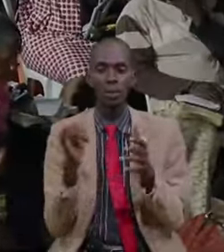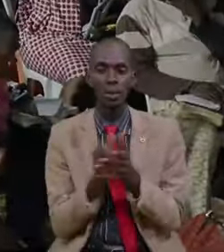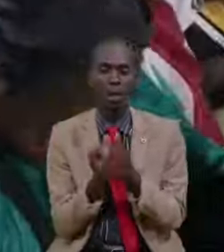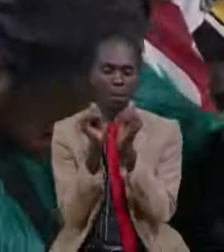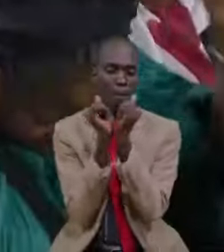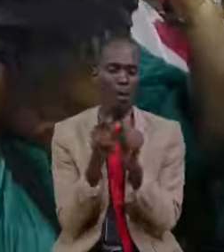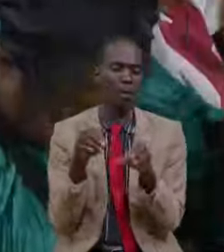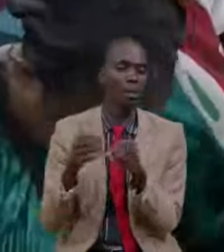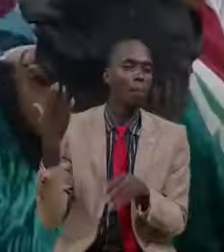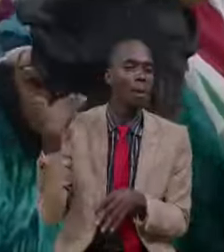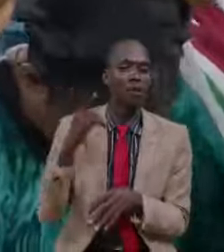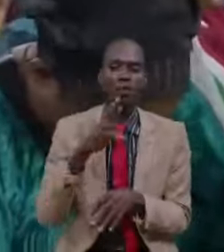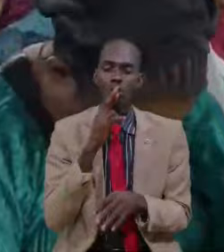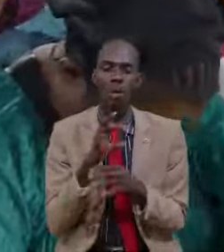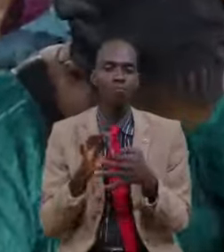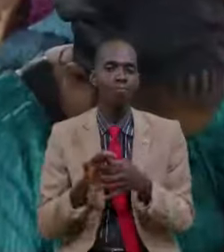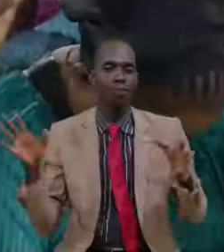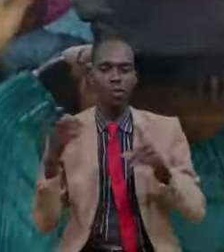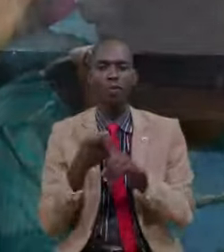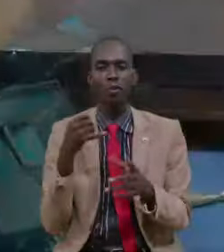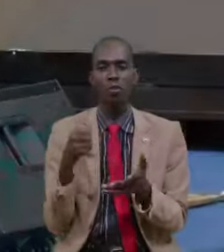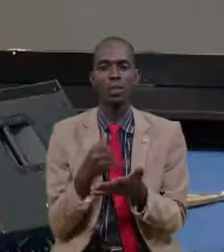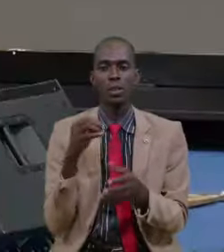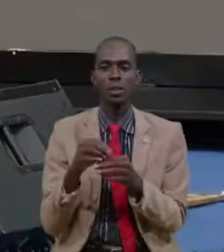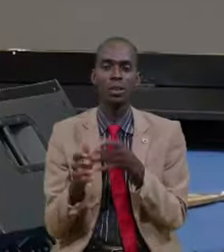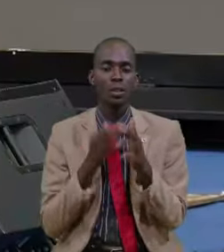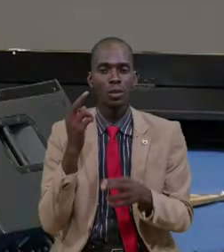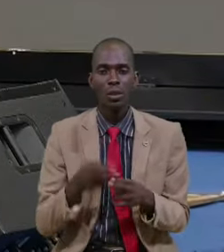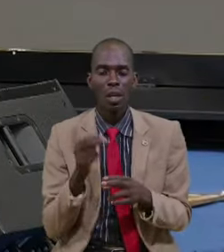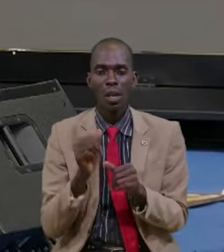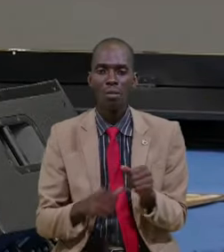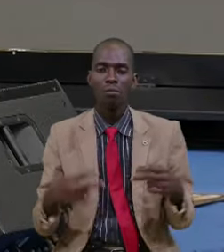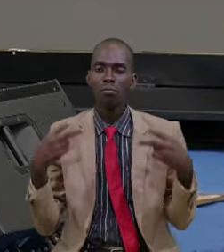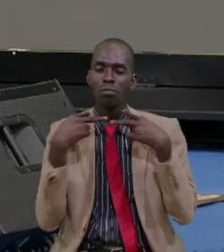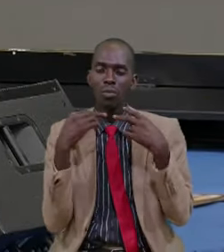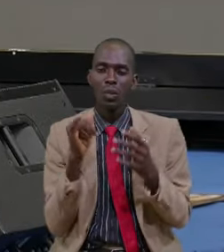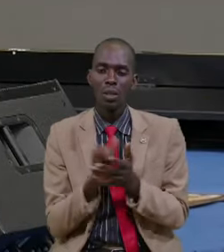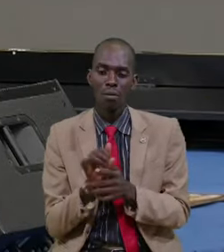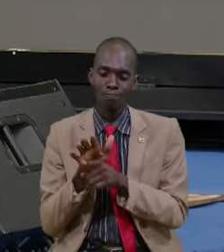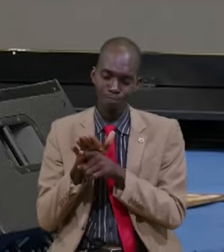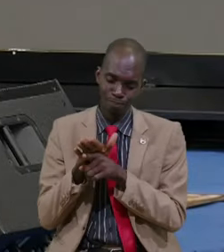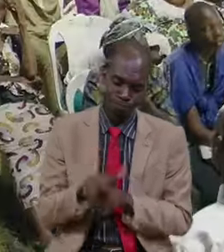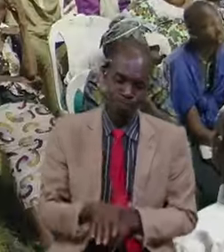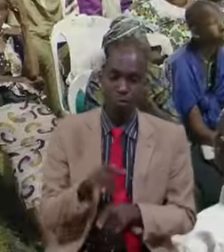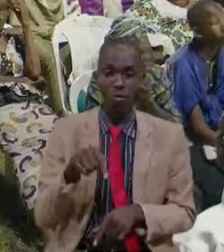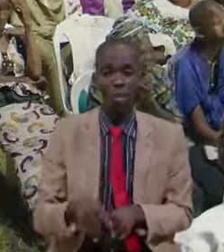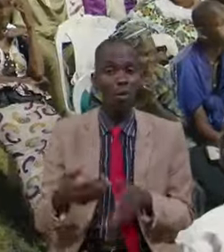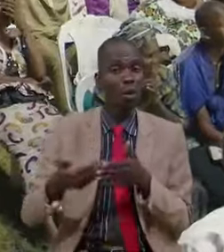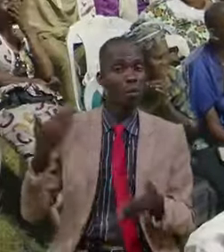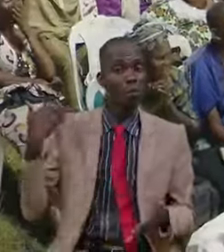loose tonight. Every yoke that clamped you down in the past, you are loose